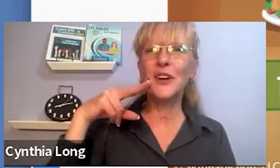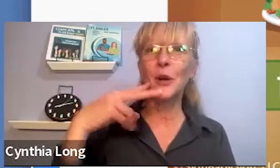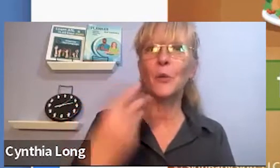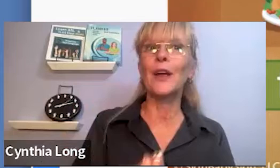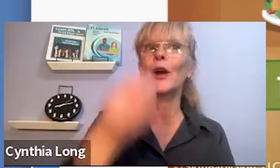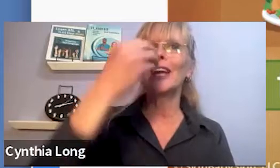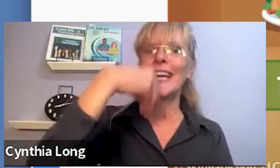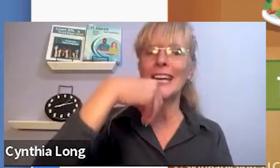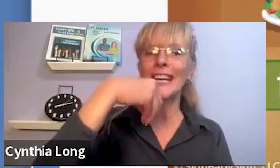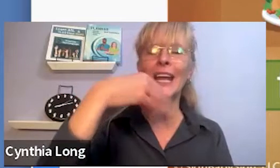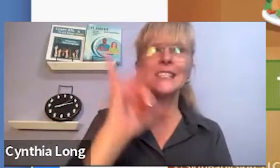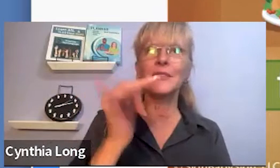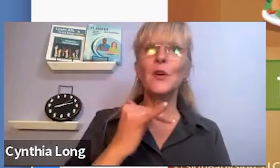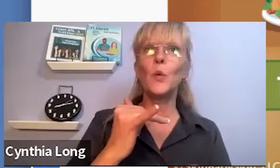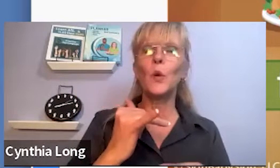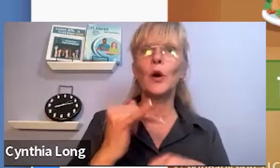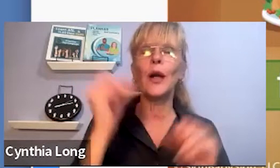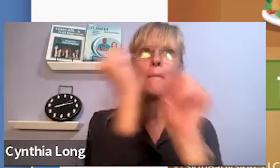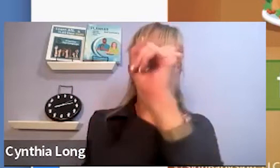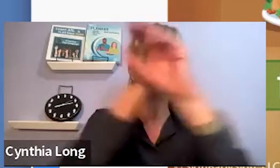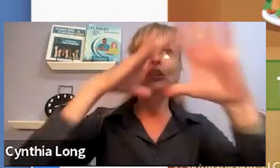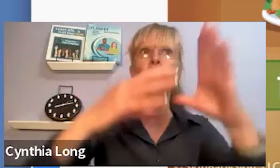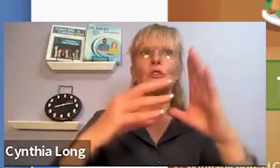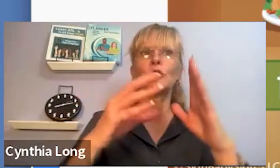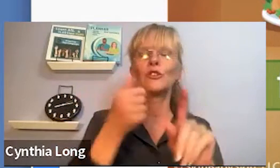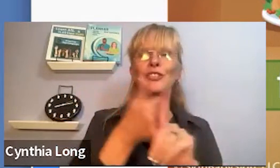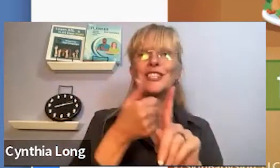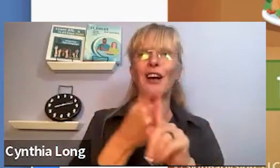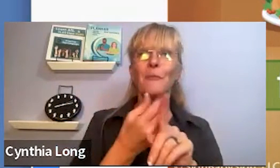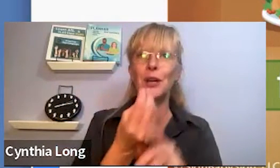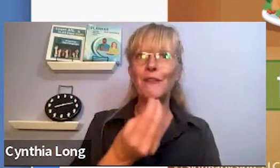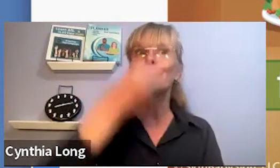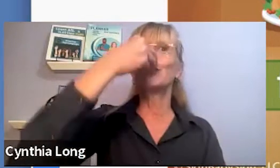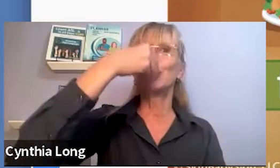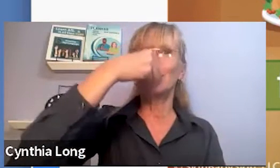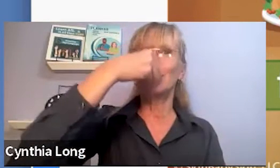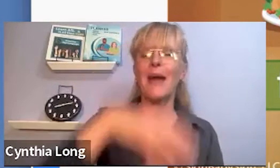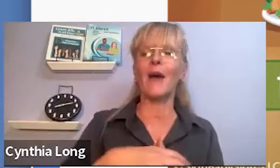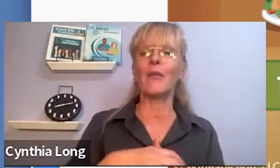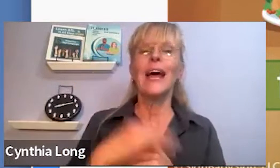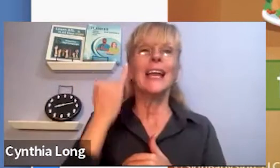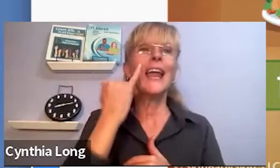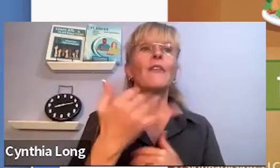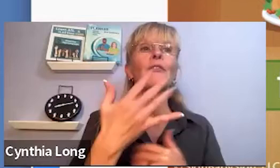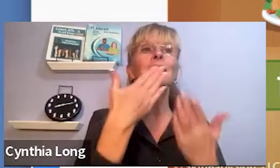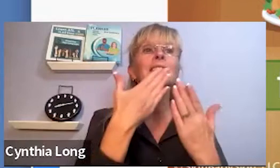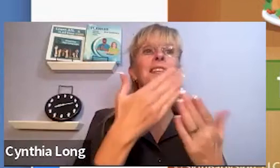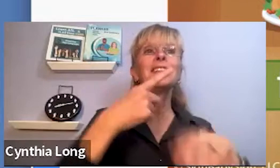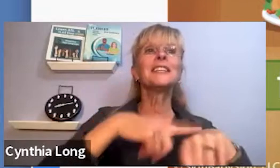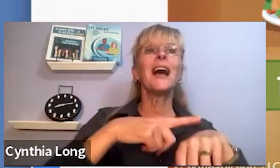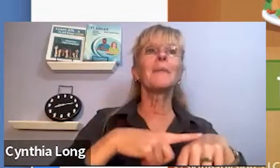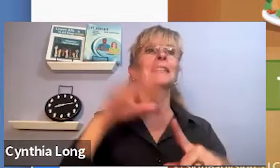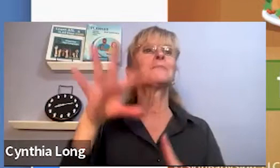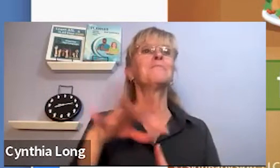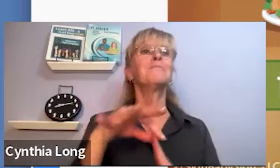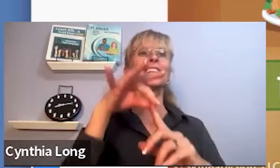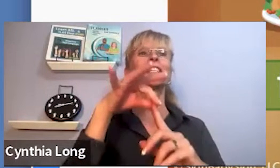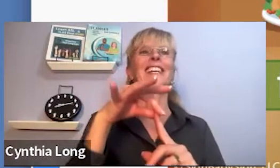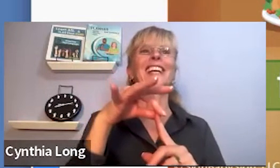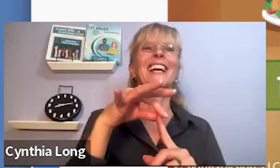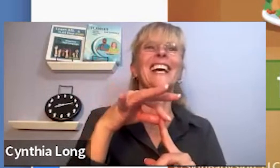it's a verb. We are eating, as if you were imagining yourself putting food in your mouth. Now for Thanksgiving